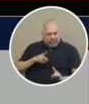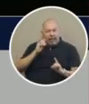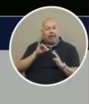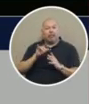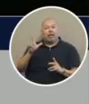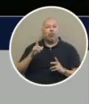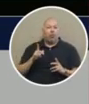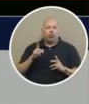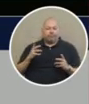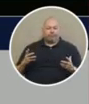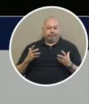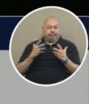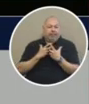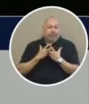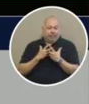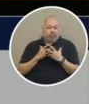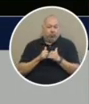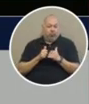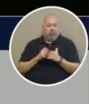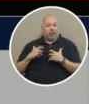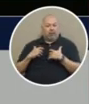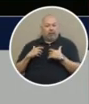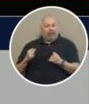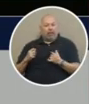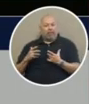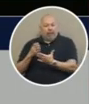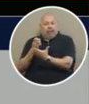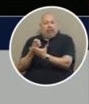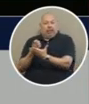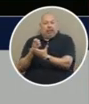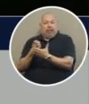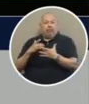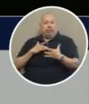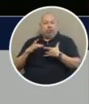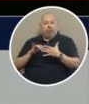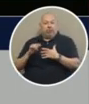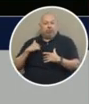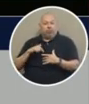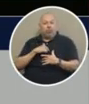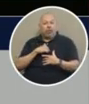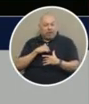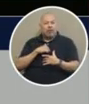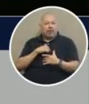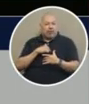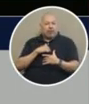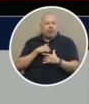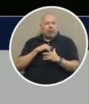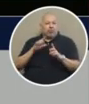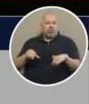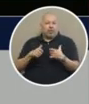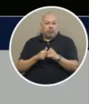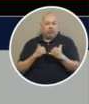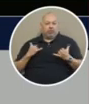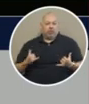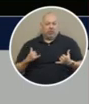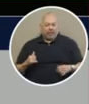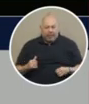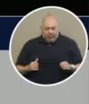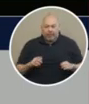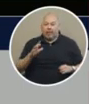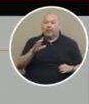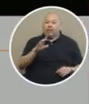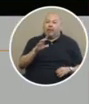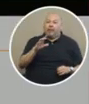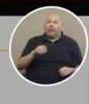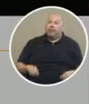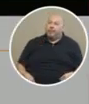they will match up with the health and economic concerns that we're challenged with right now. Next